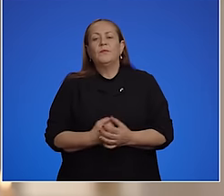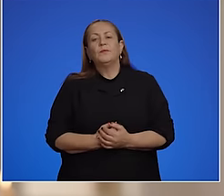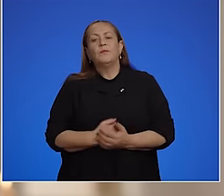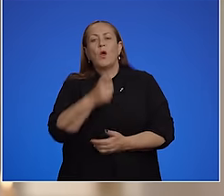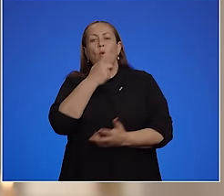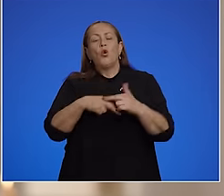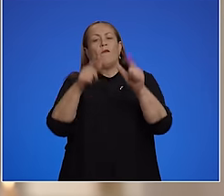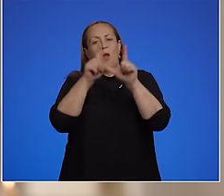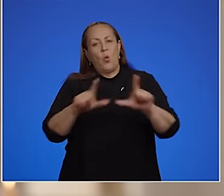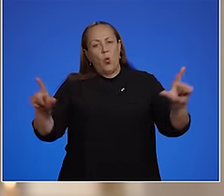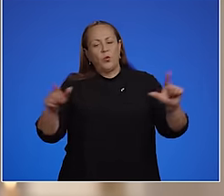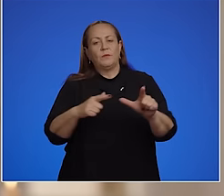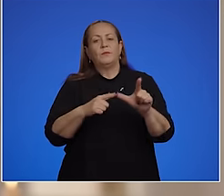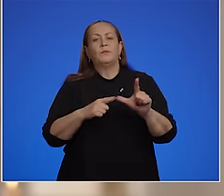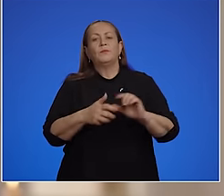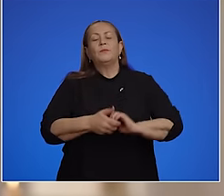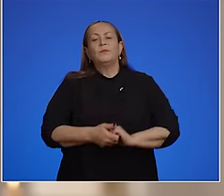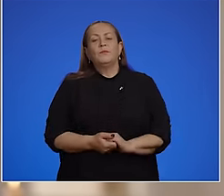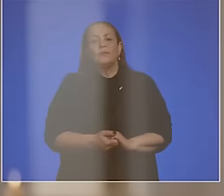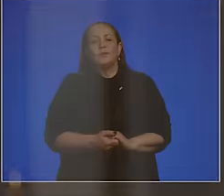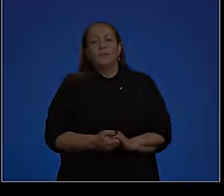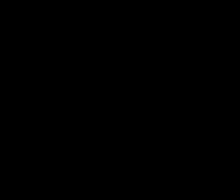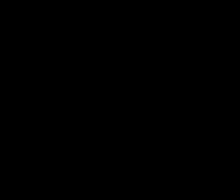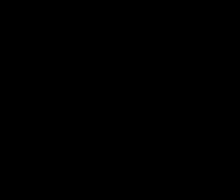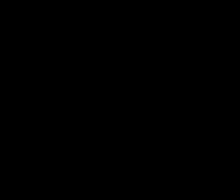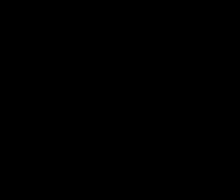The word of the Lord. Thanks be to God.